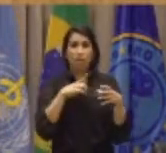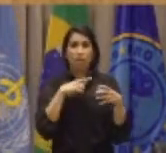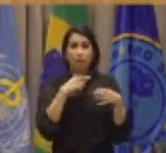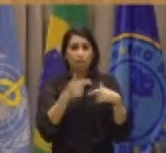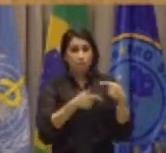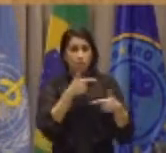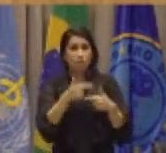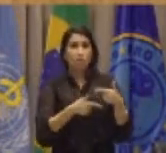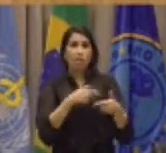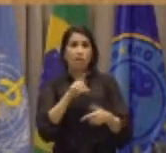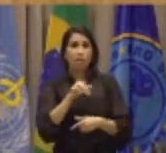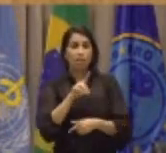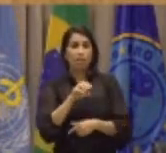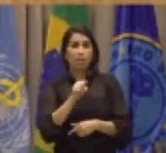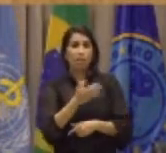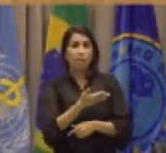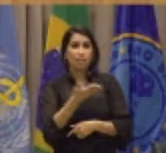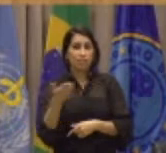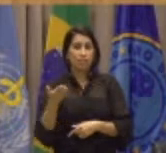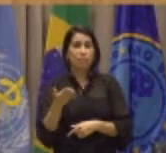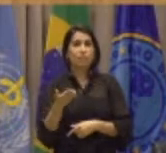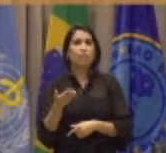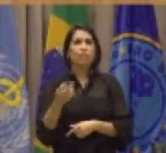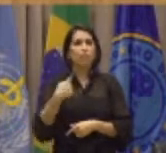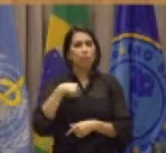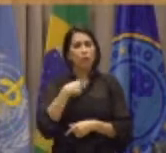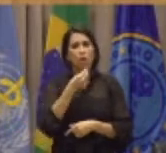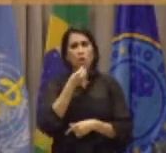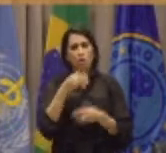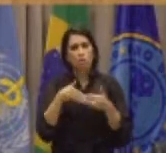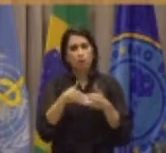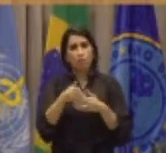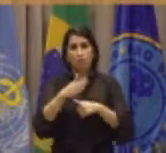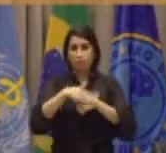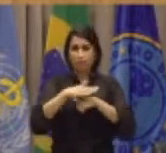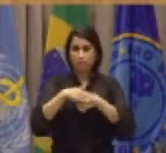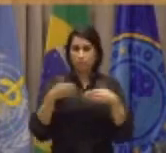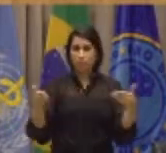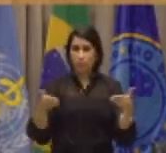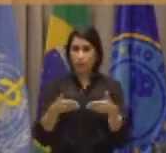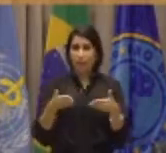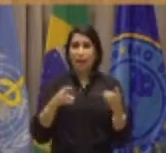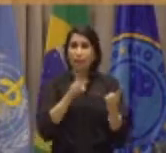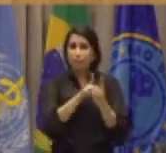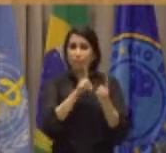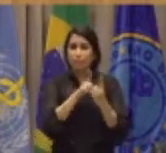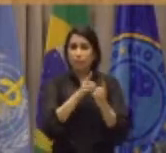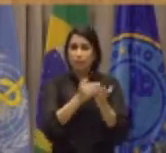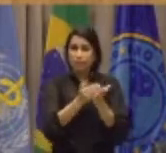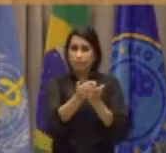to generate data and to analyze the data,